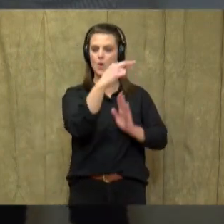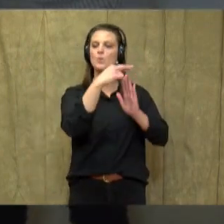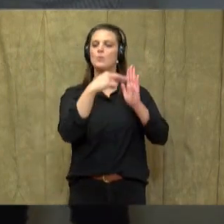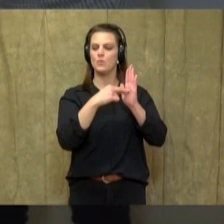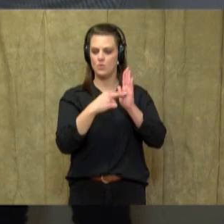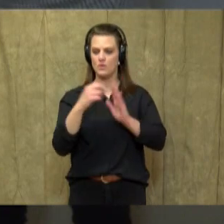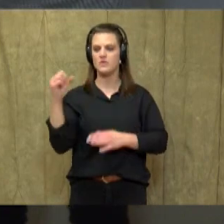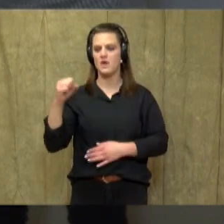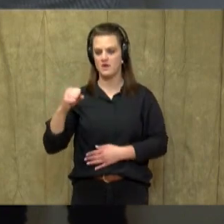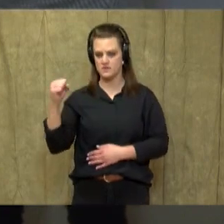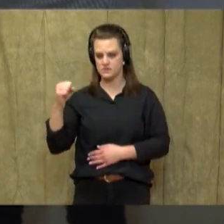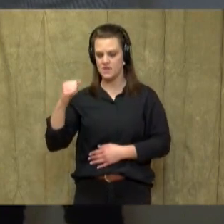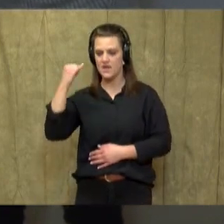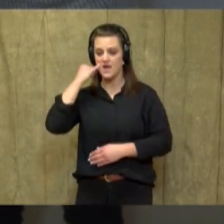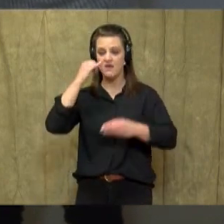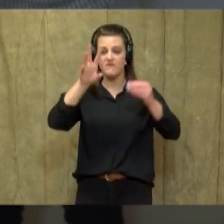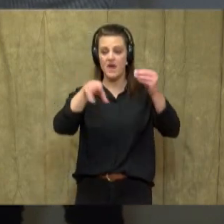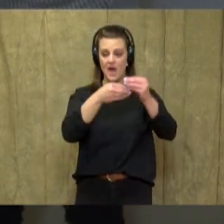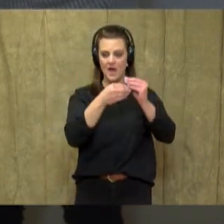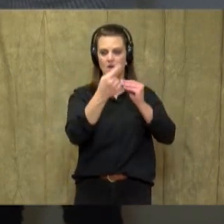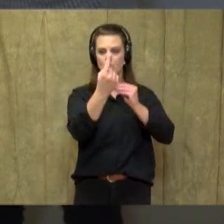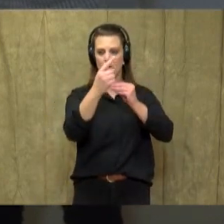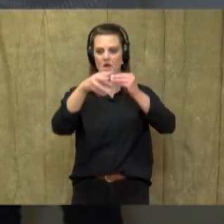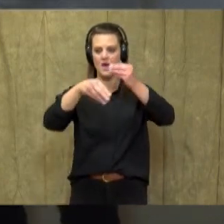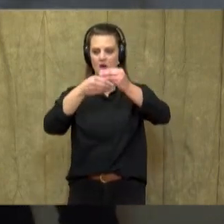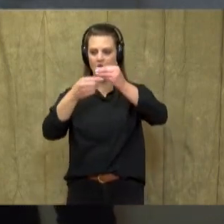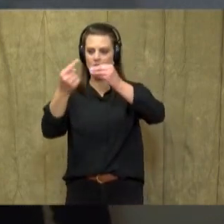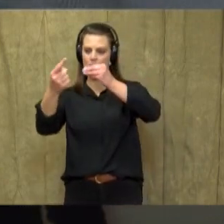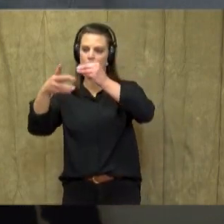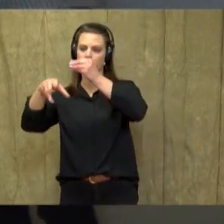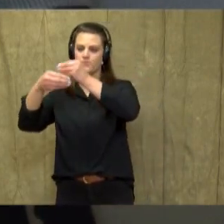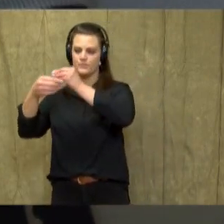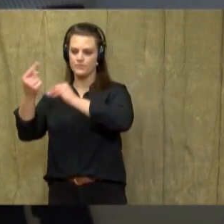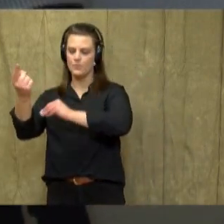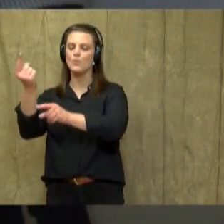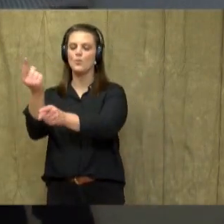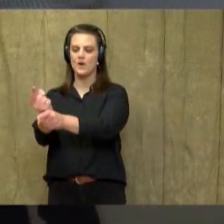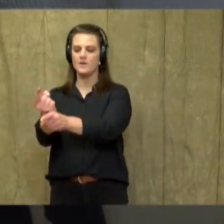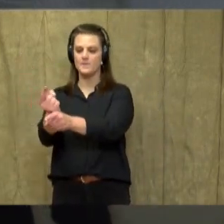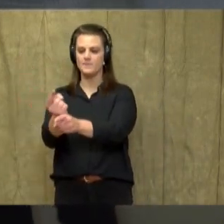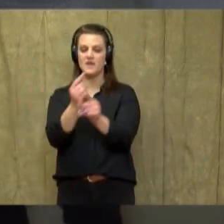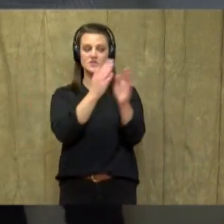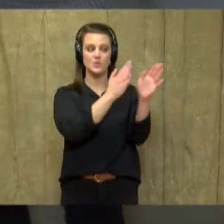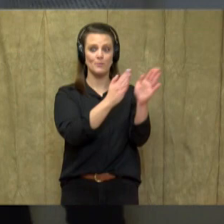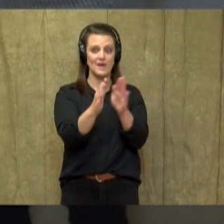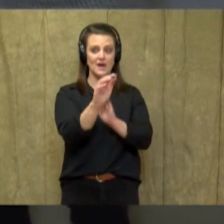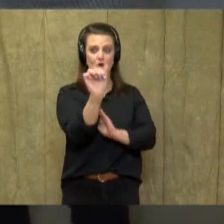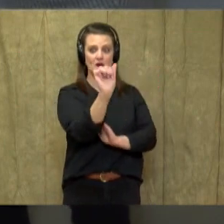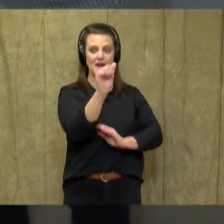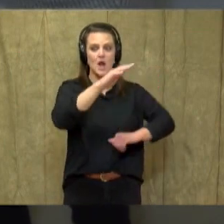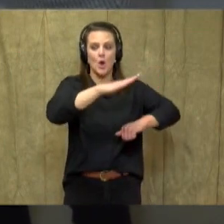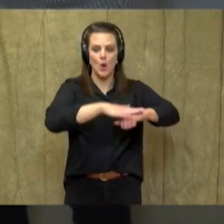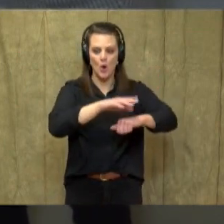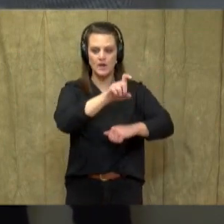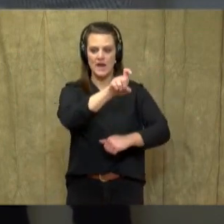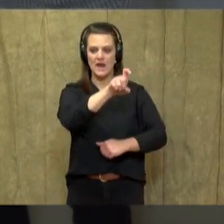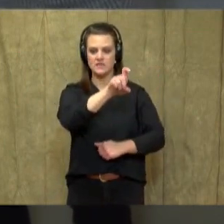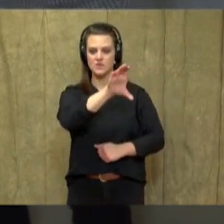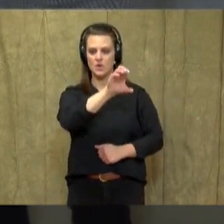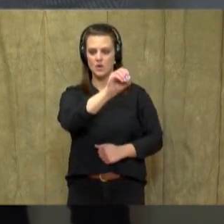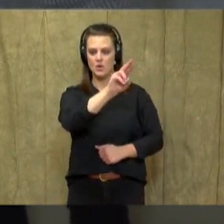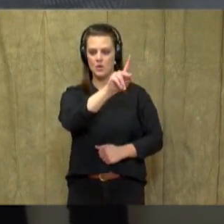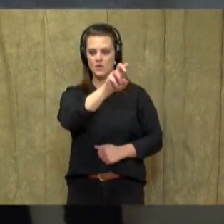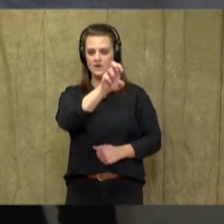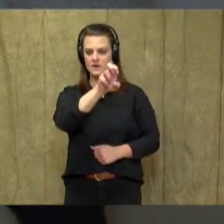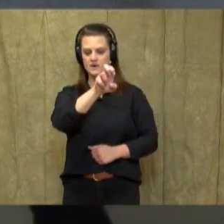Yeah, if you said to add 1, you're correct. So pattern A on the x coordinates we would be